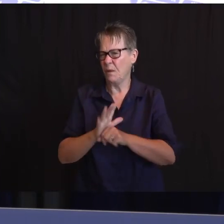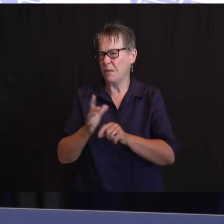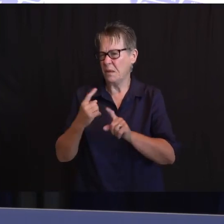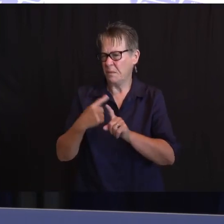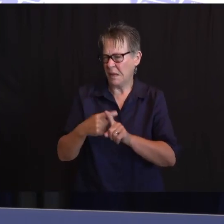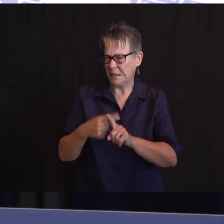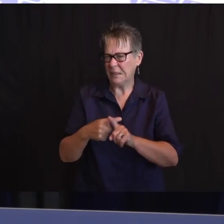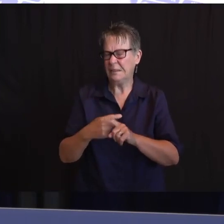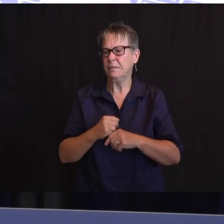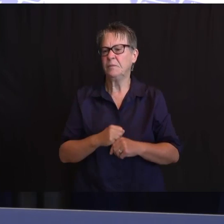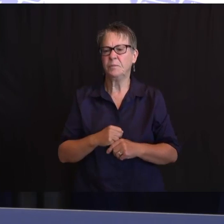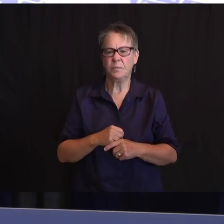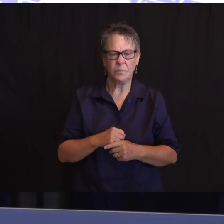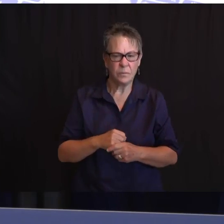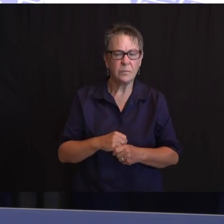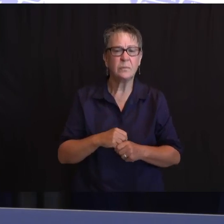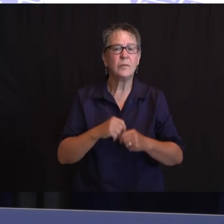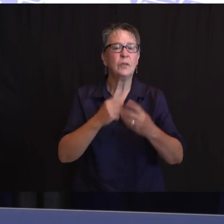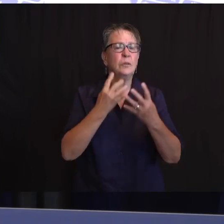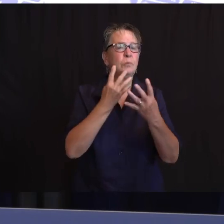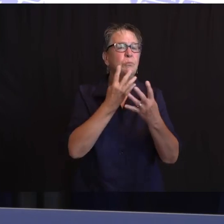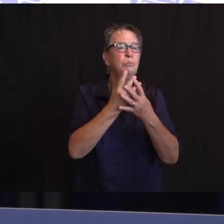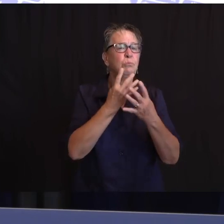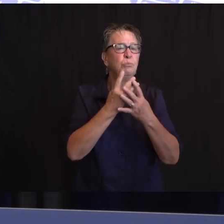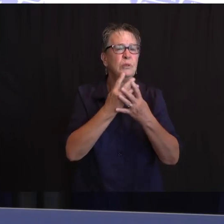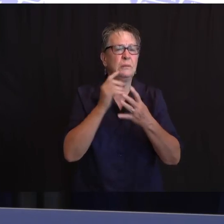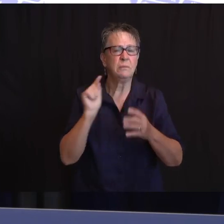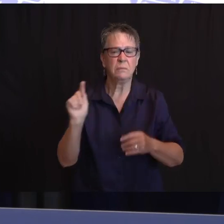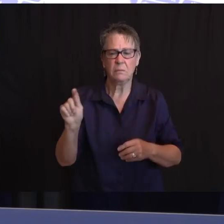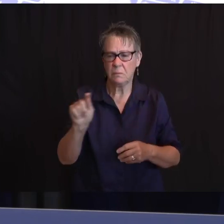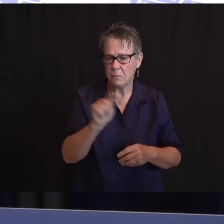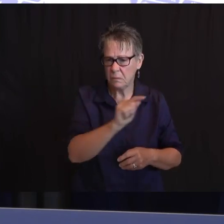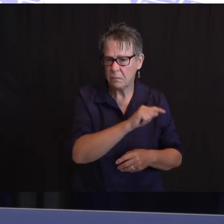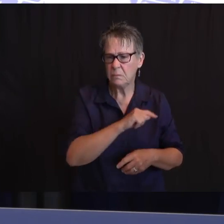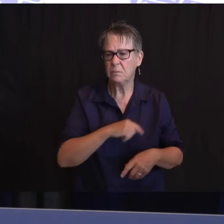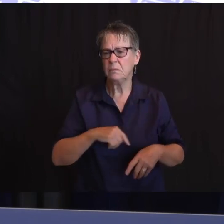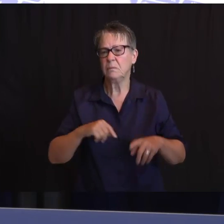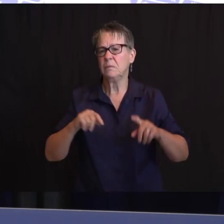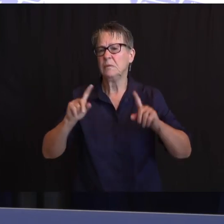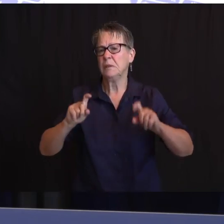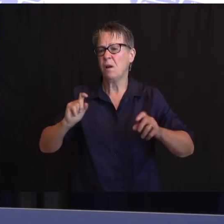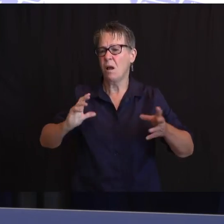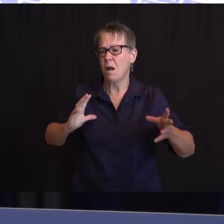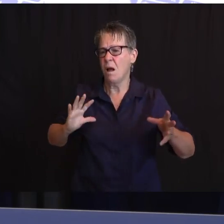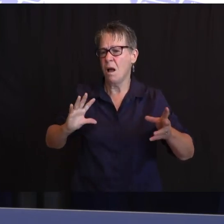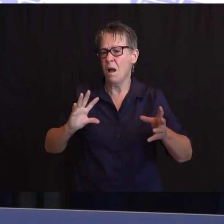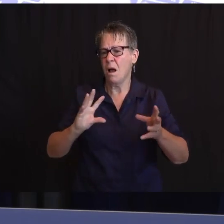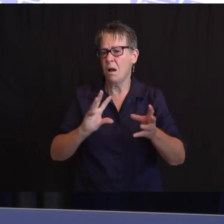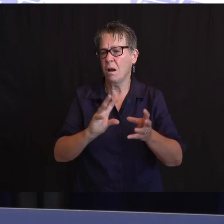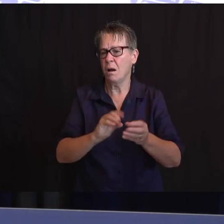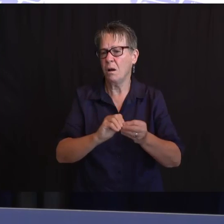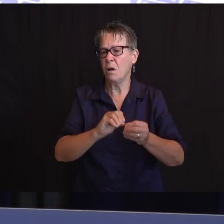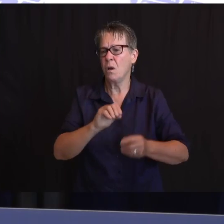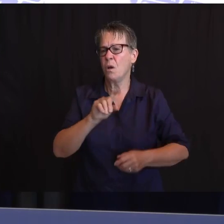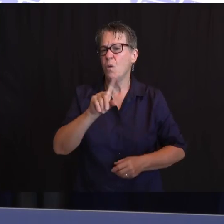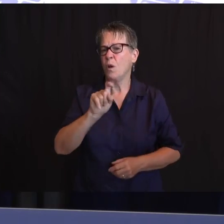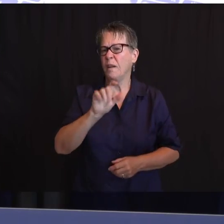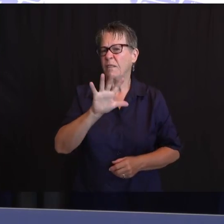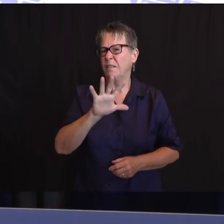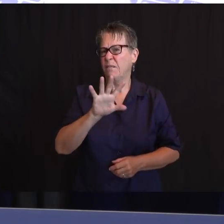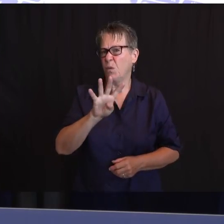including their vendors, and to date have run 154,000 tests. This past week, they completed